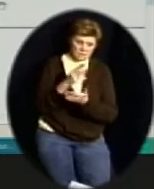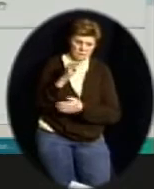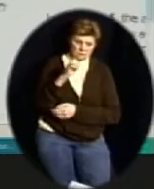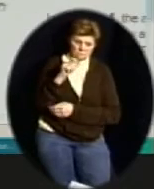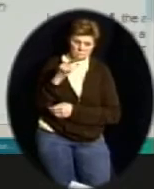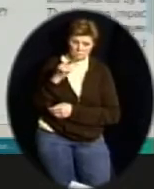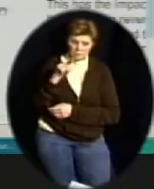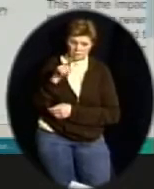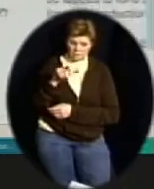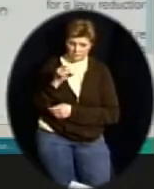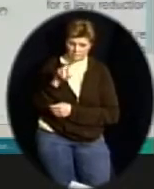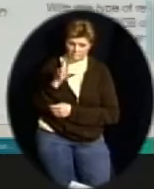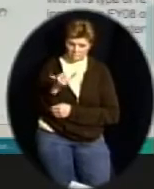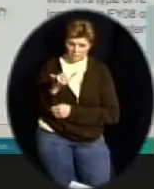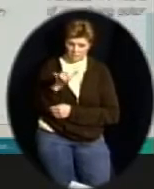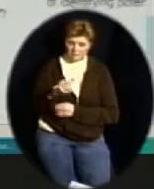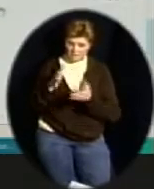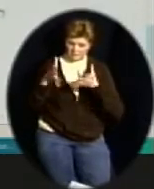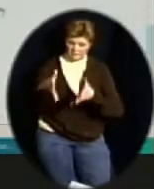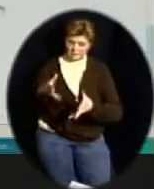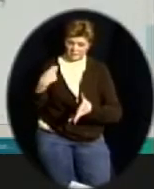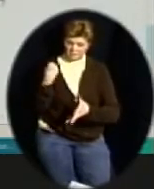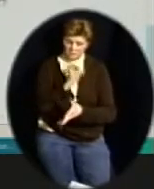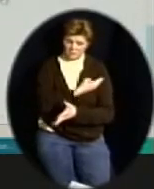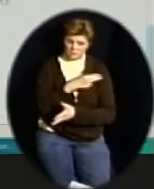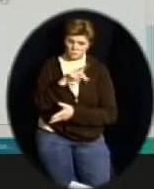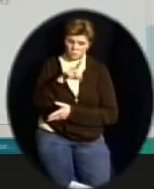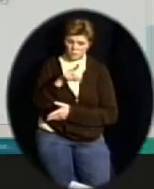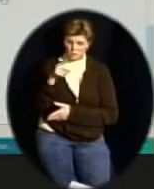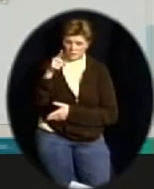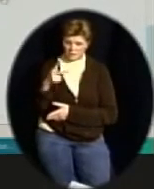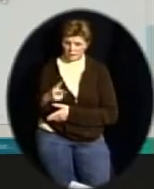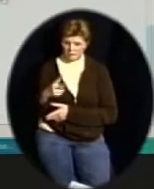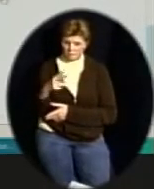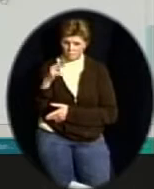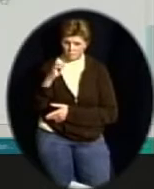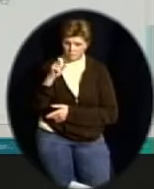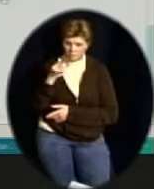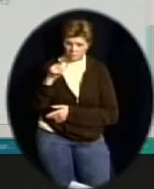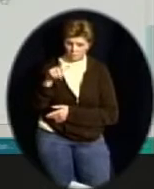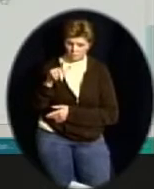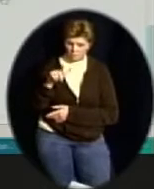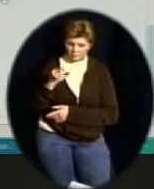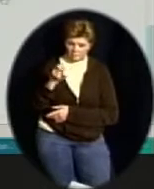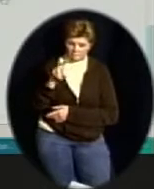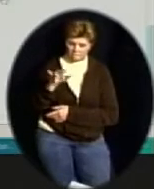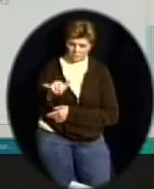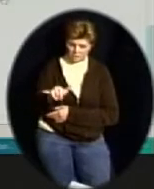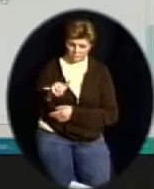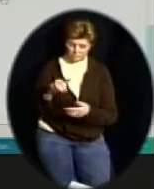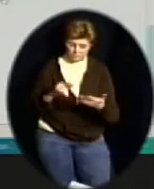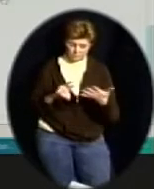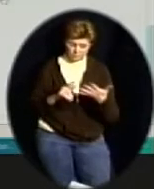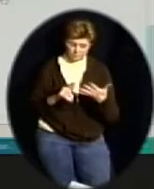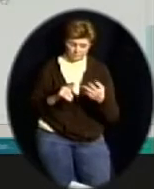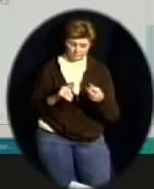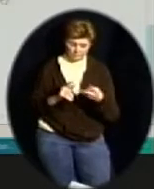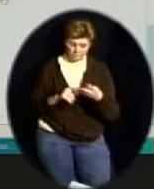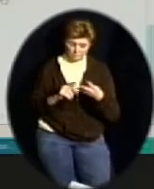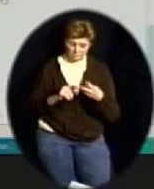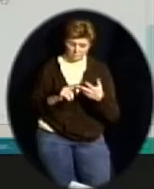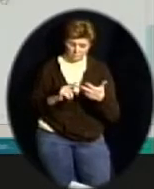reduction. And the final option then talks about digging a little deeper into